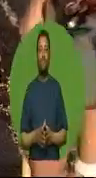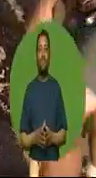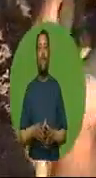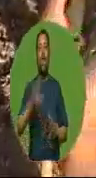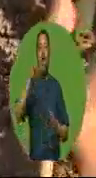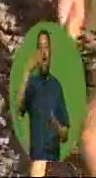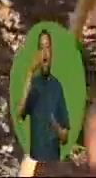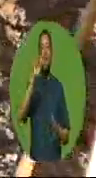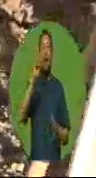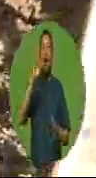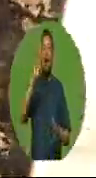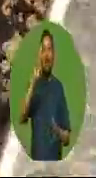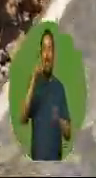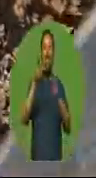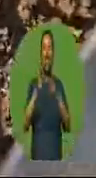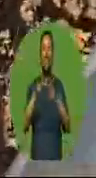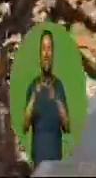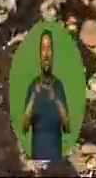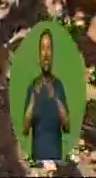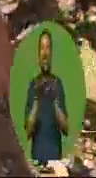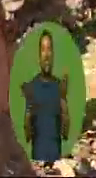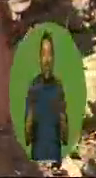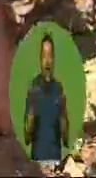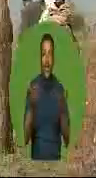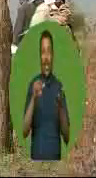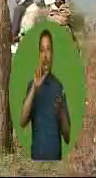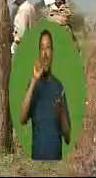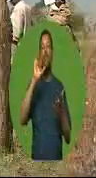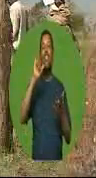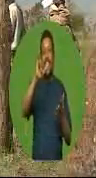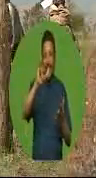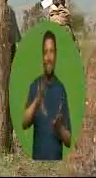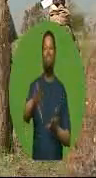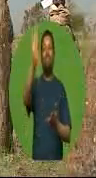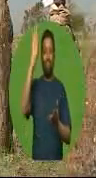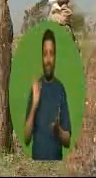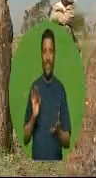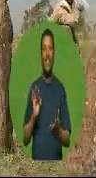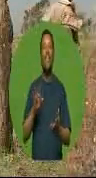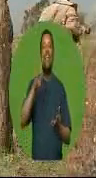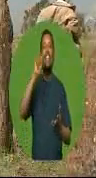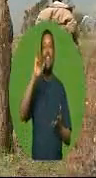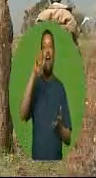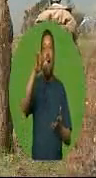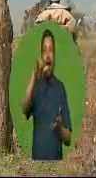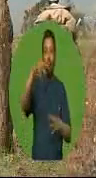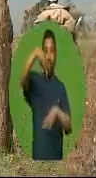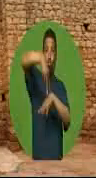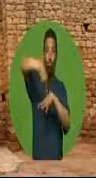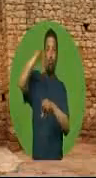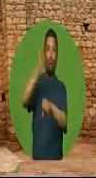Hadar, a place where Lucy was discovered, Tia carved standing stones,